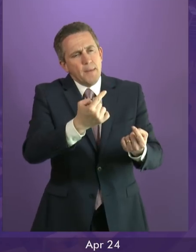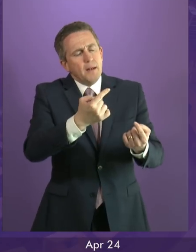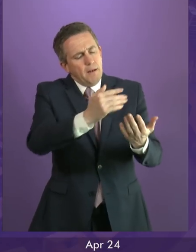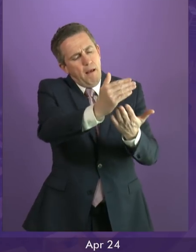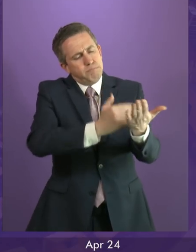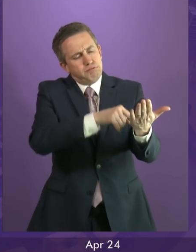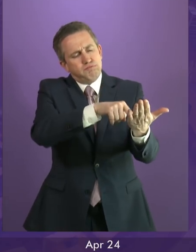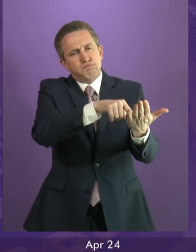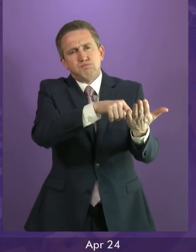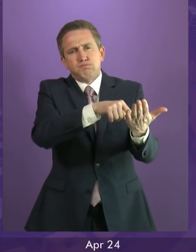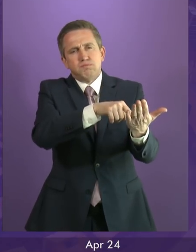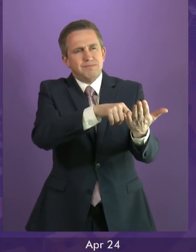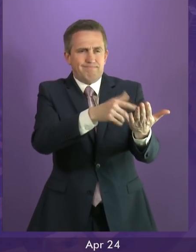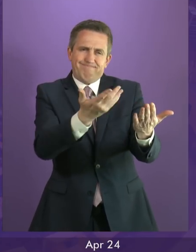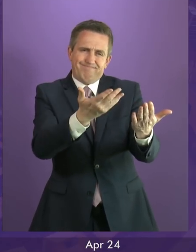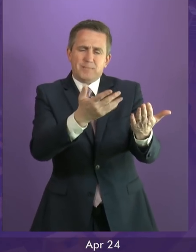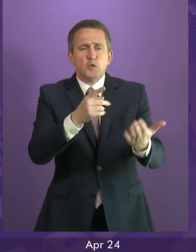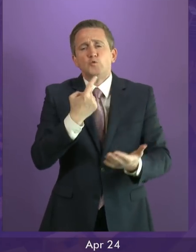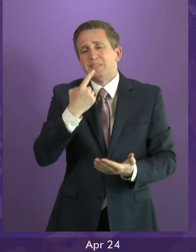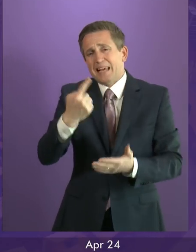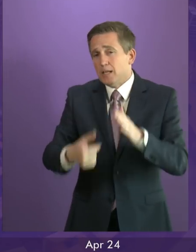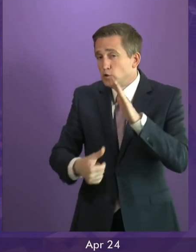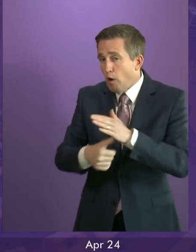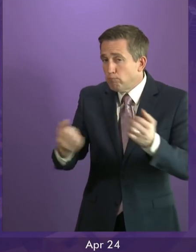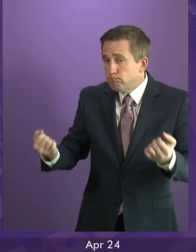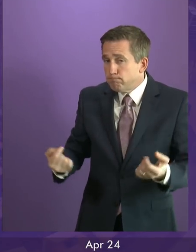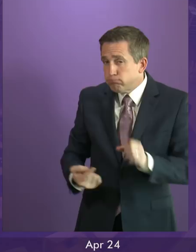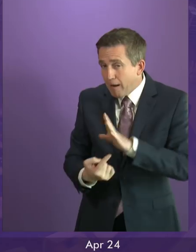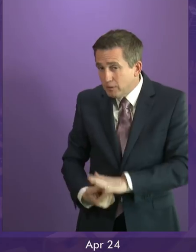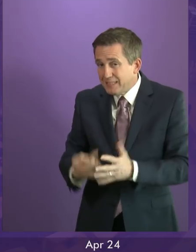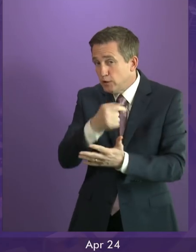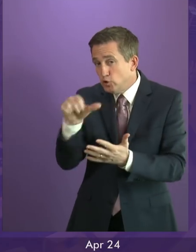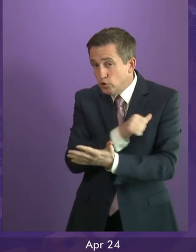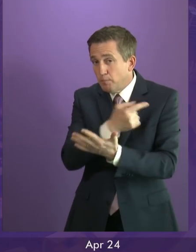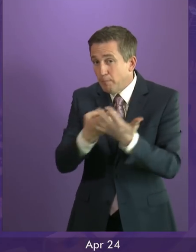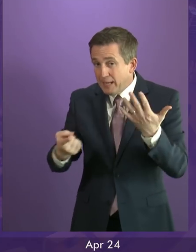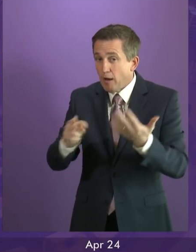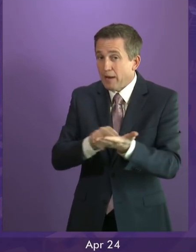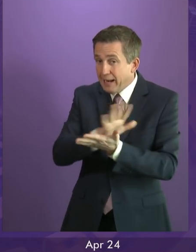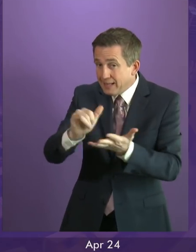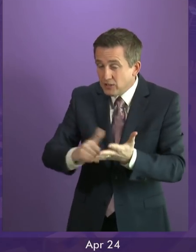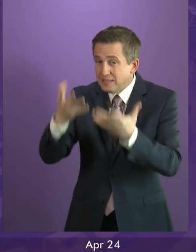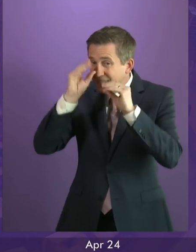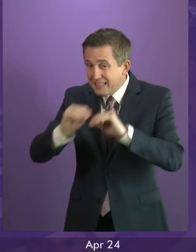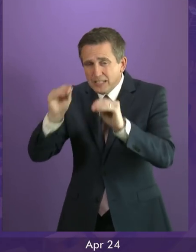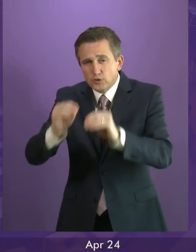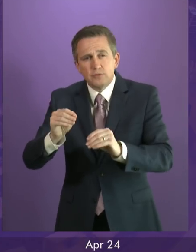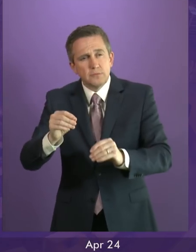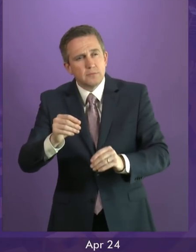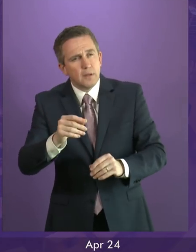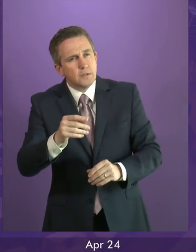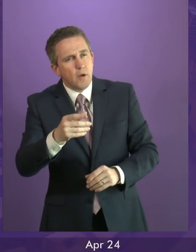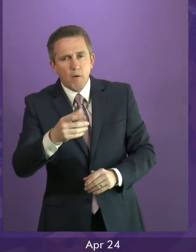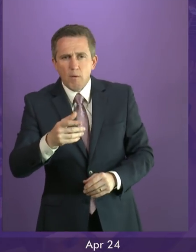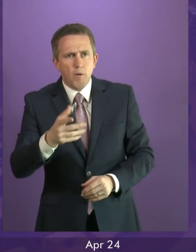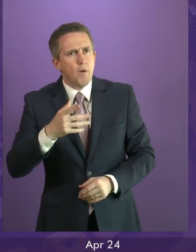First Minister's top priority. We have the powers over all of these areas currently. So when will we hear a half